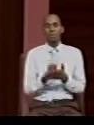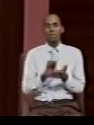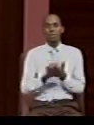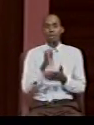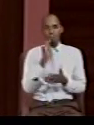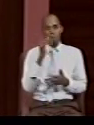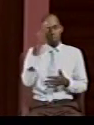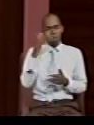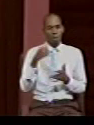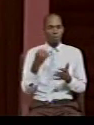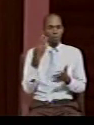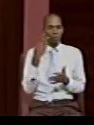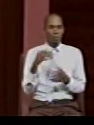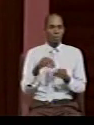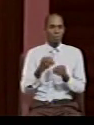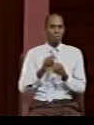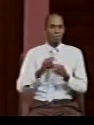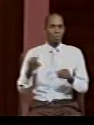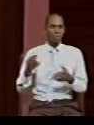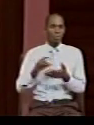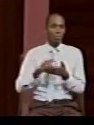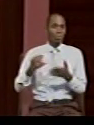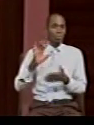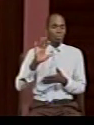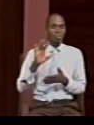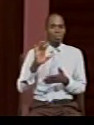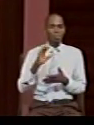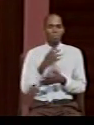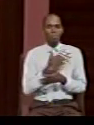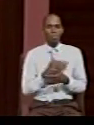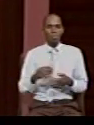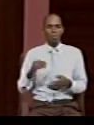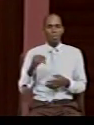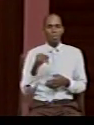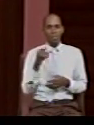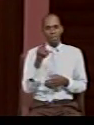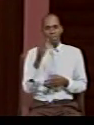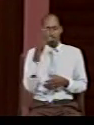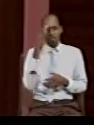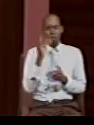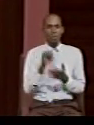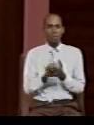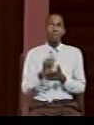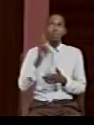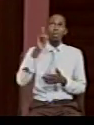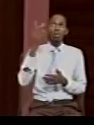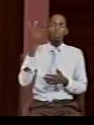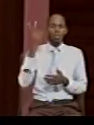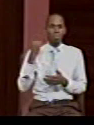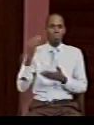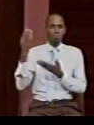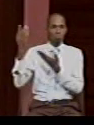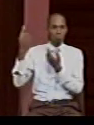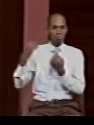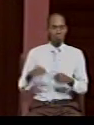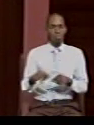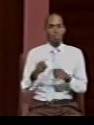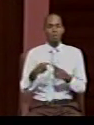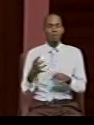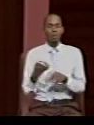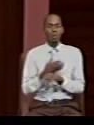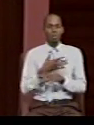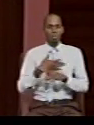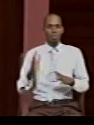verse 5, and ye know that he was manifested to take away our